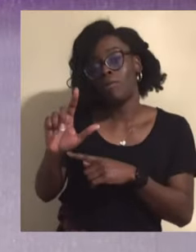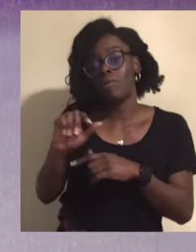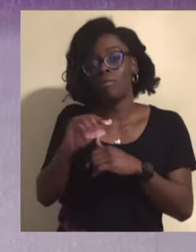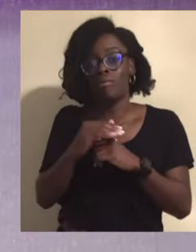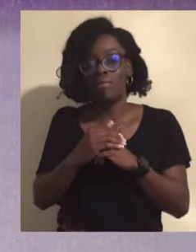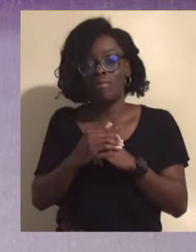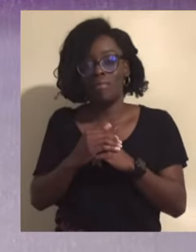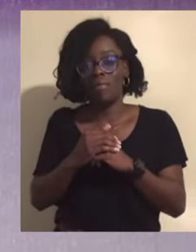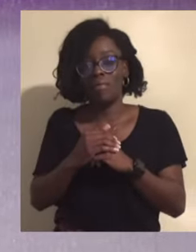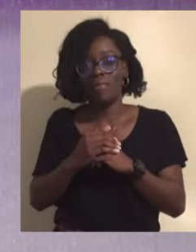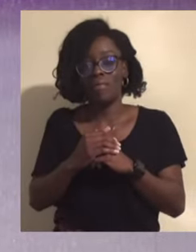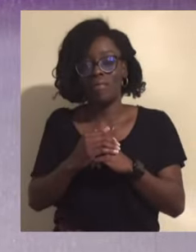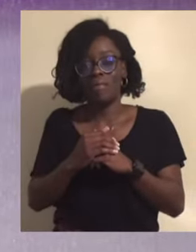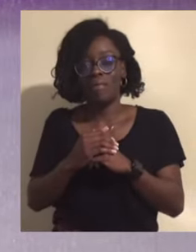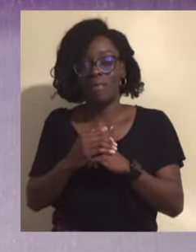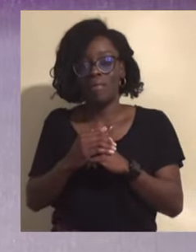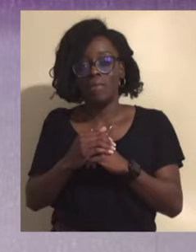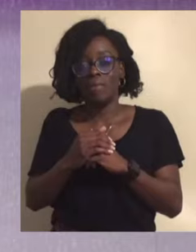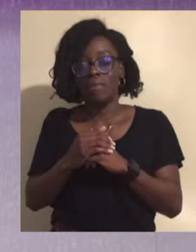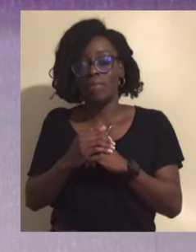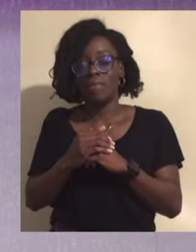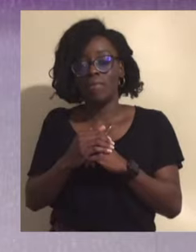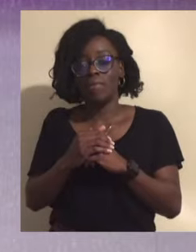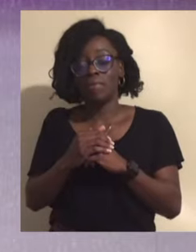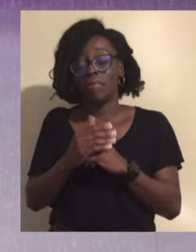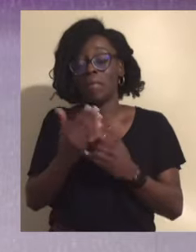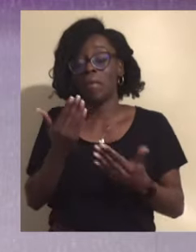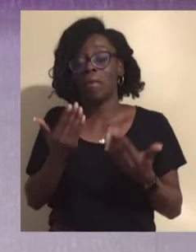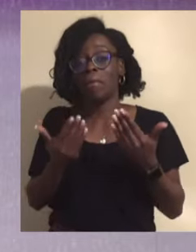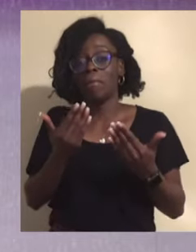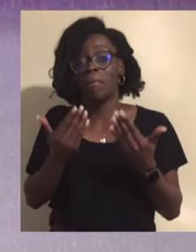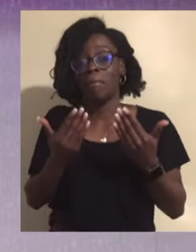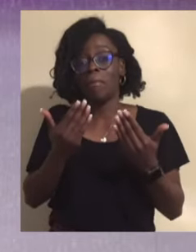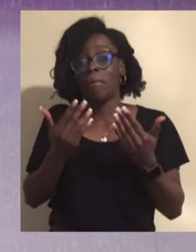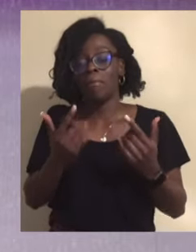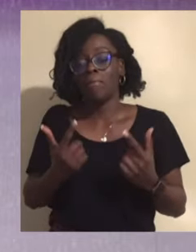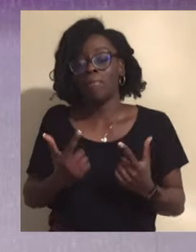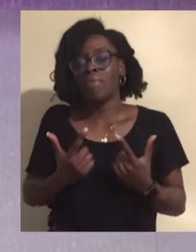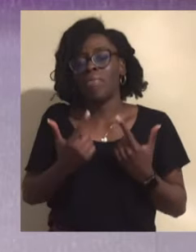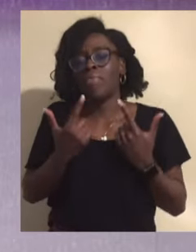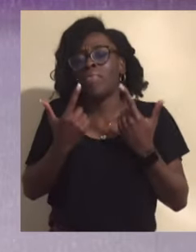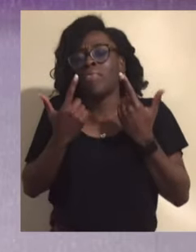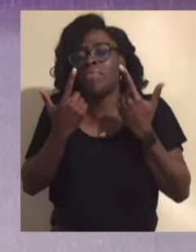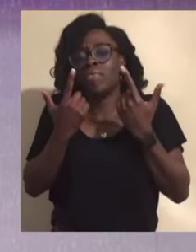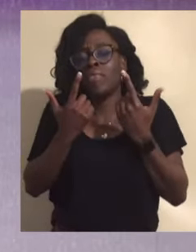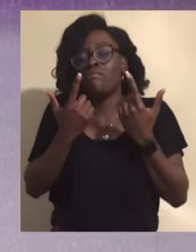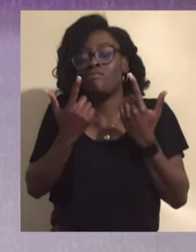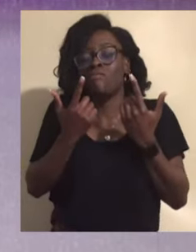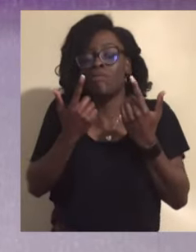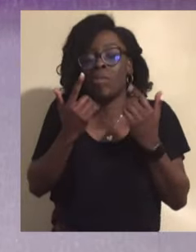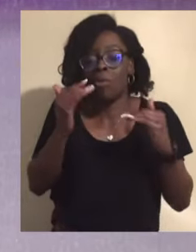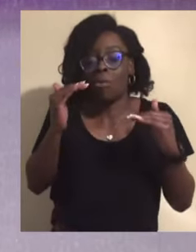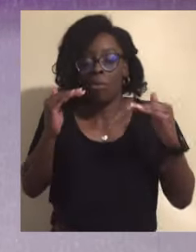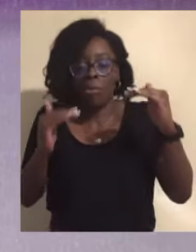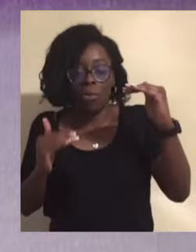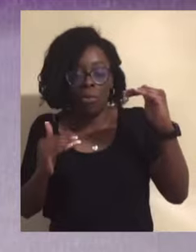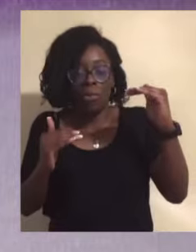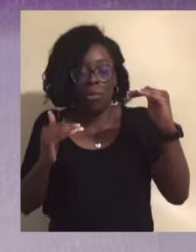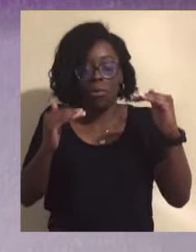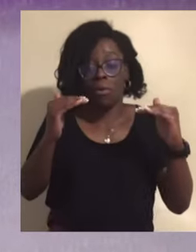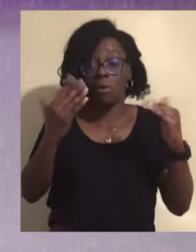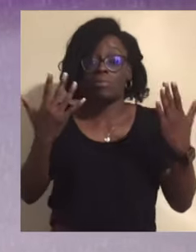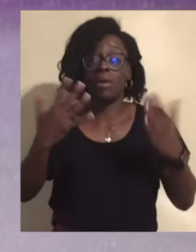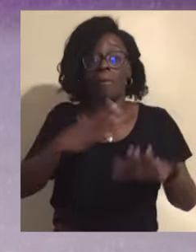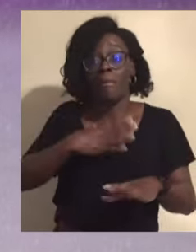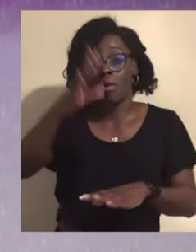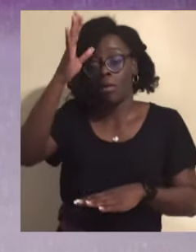Maybe you've been living life unlevel and out of balance too long. My daddy built houses for 16 years, and we